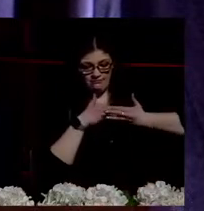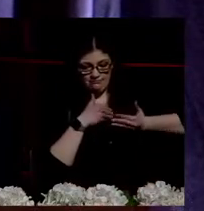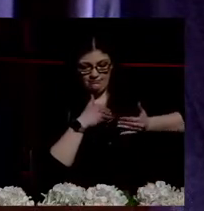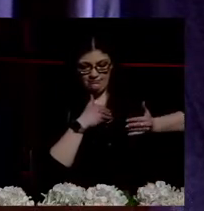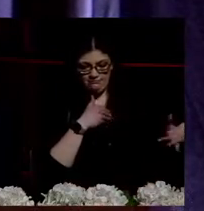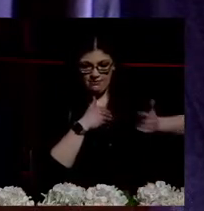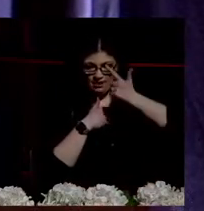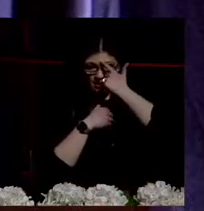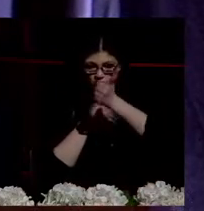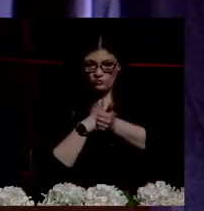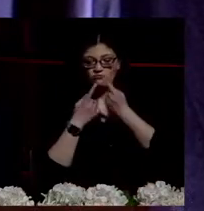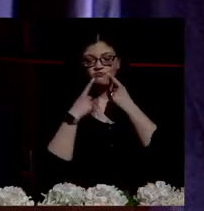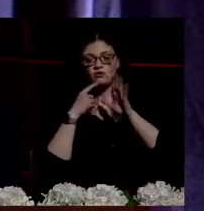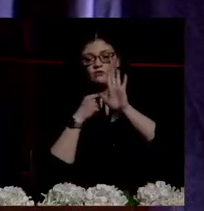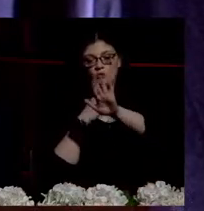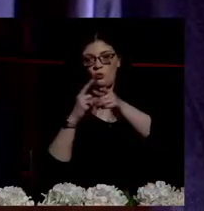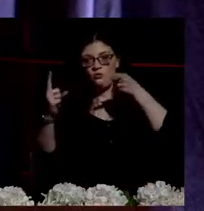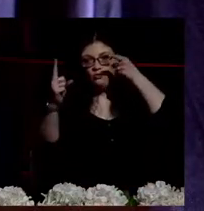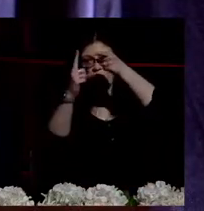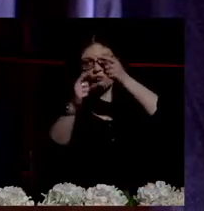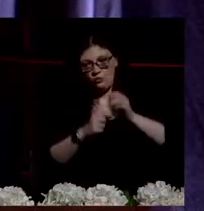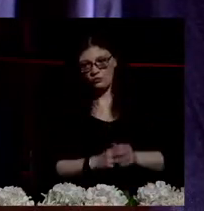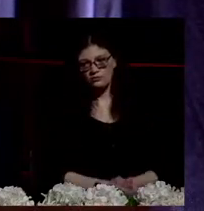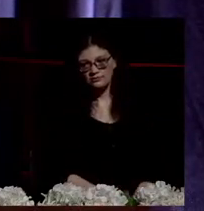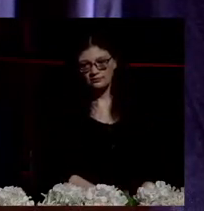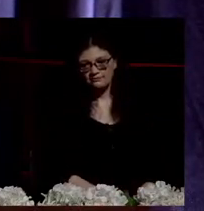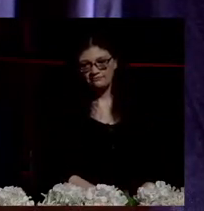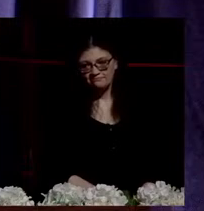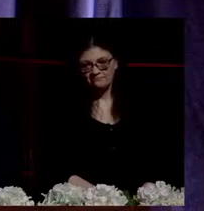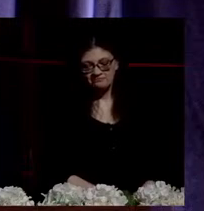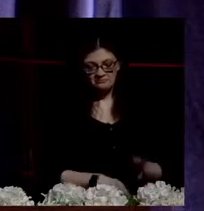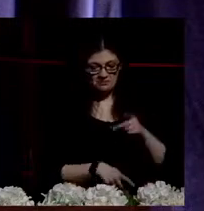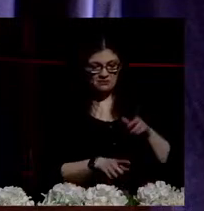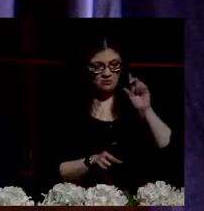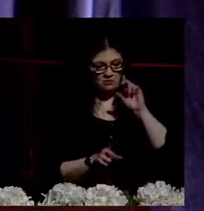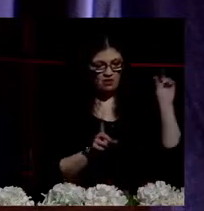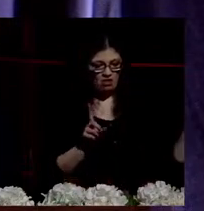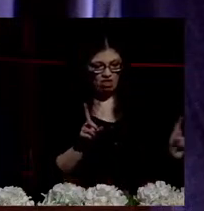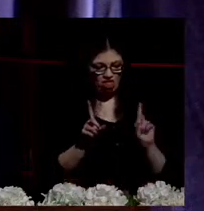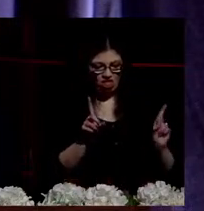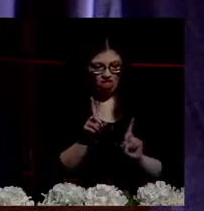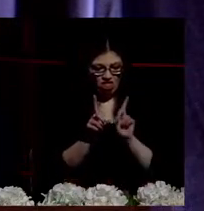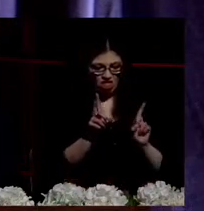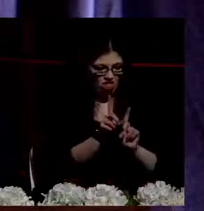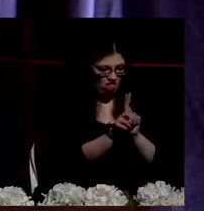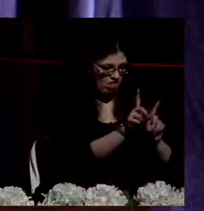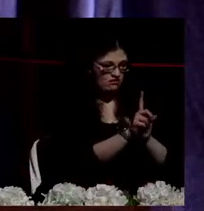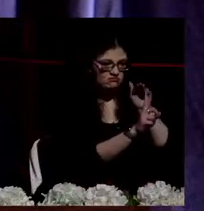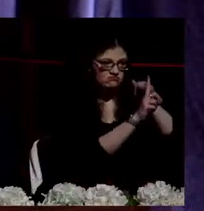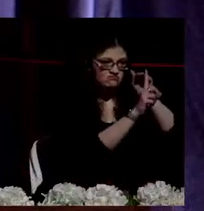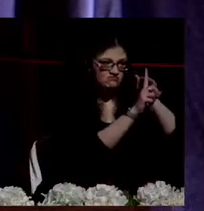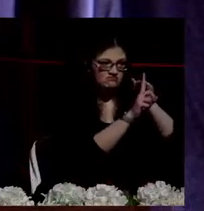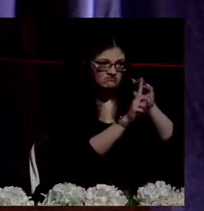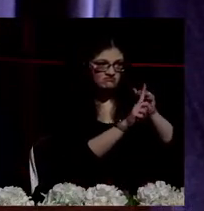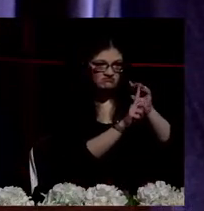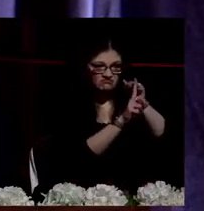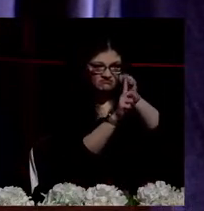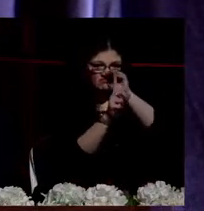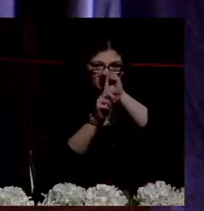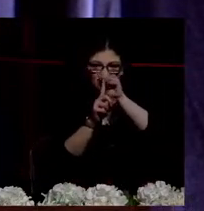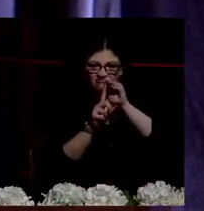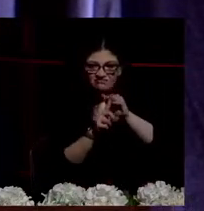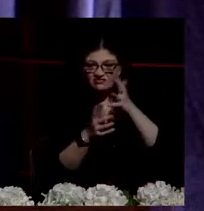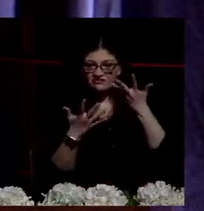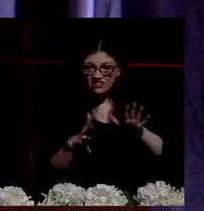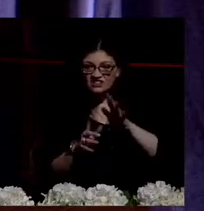achieve your goals. Almost no one is going to follow you around at work or in college, nagging you to finish the work you have to do, and if